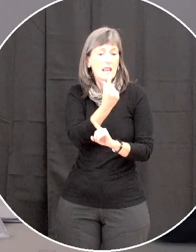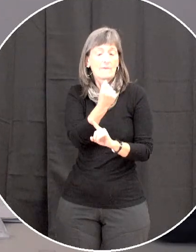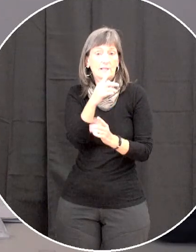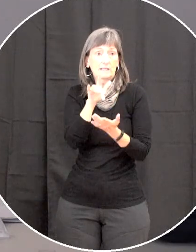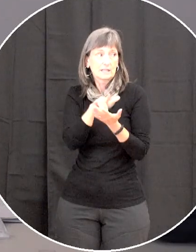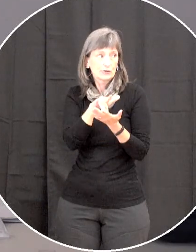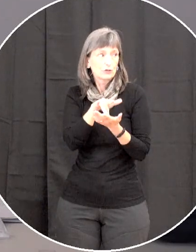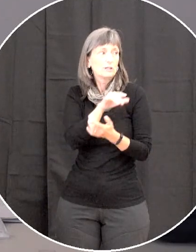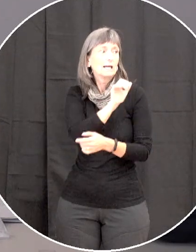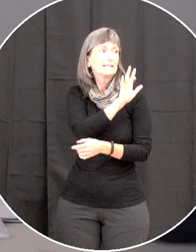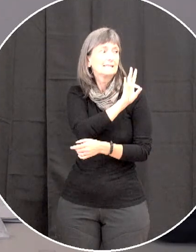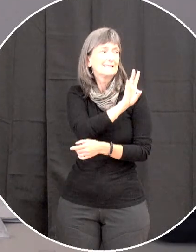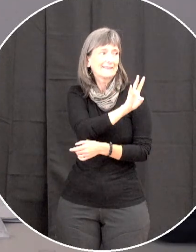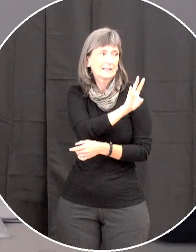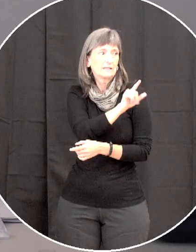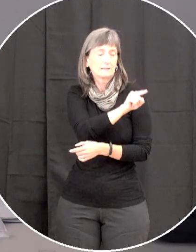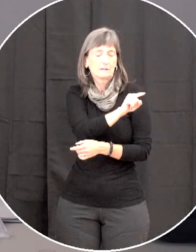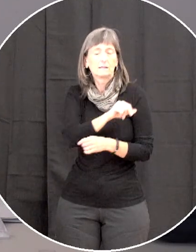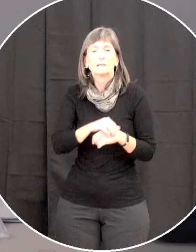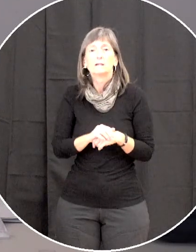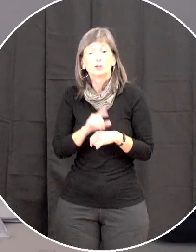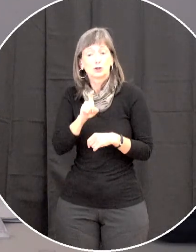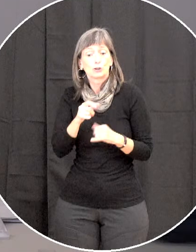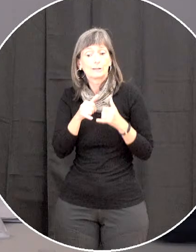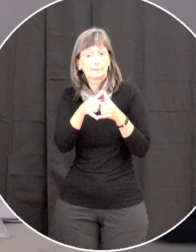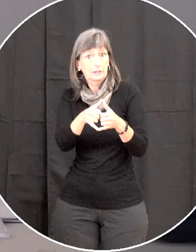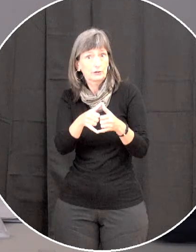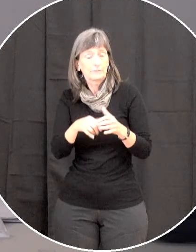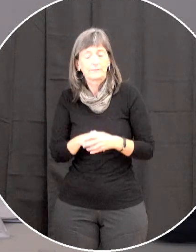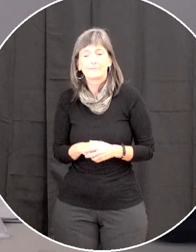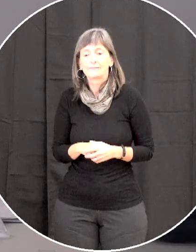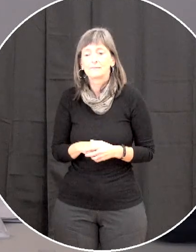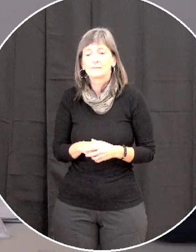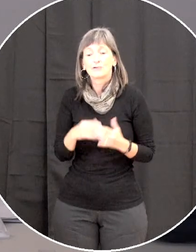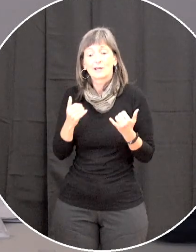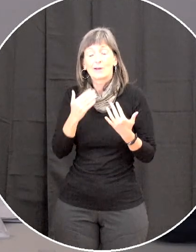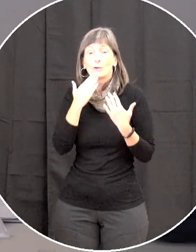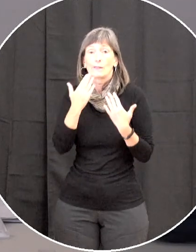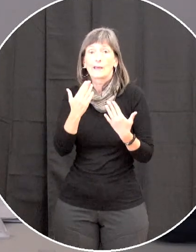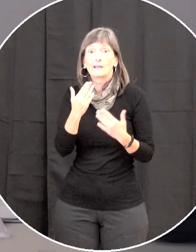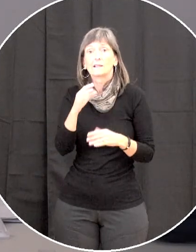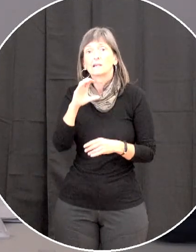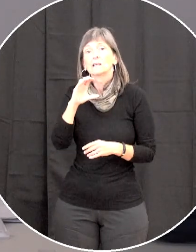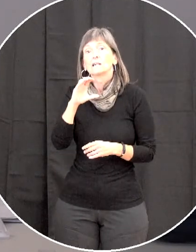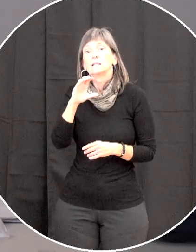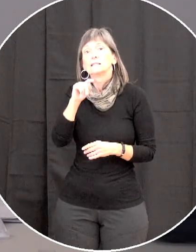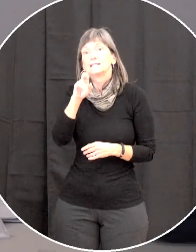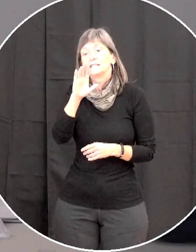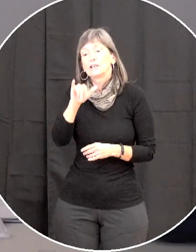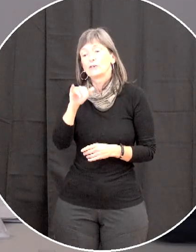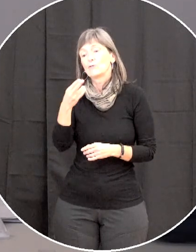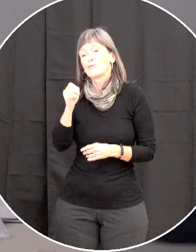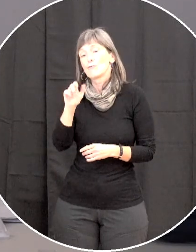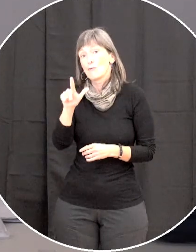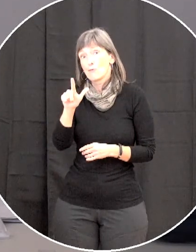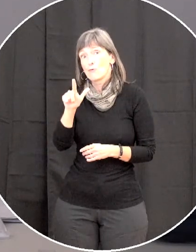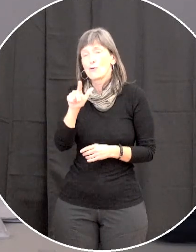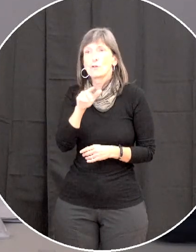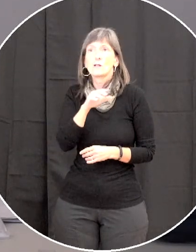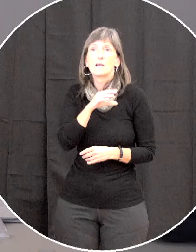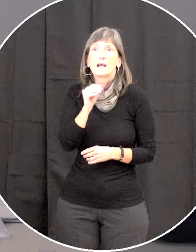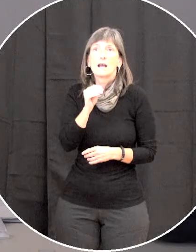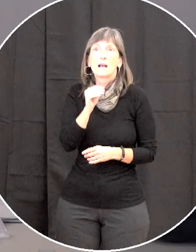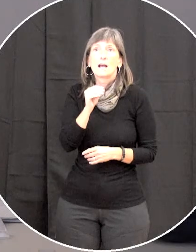scholarships. At this point, I want to say thank you very much to Mr. Terry Hall, Ms.